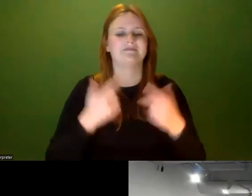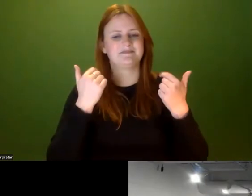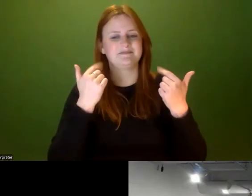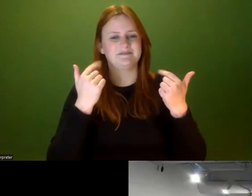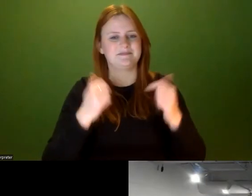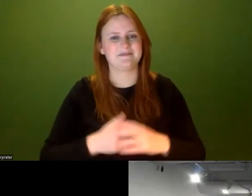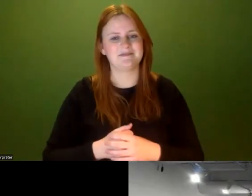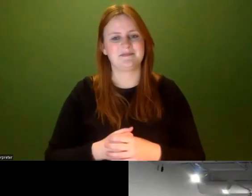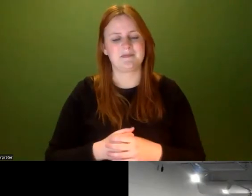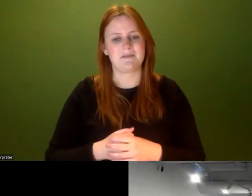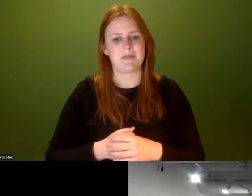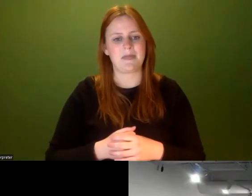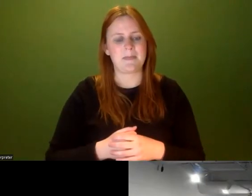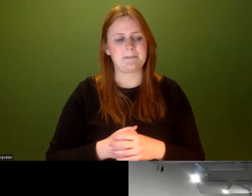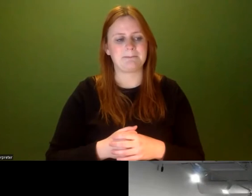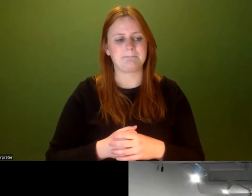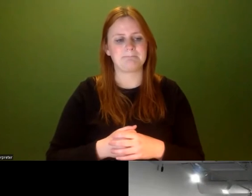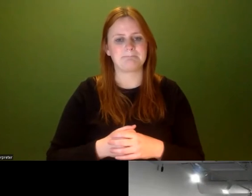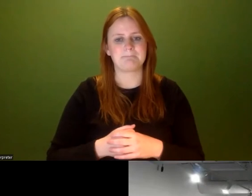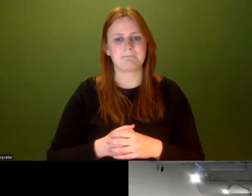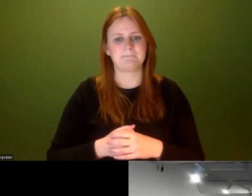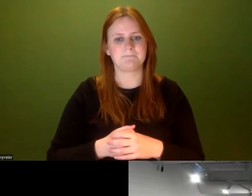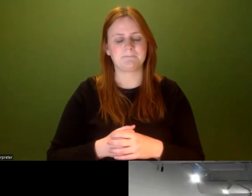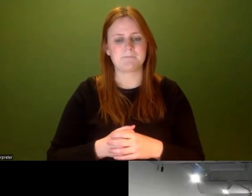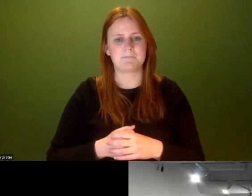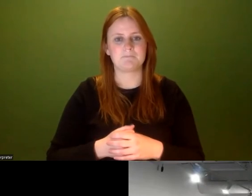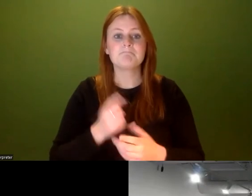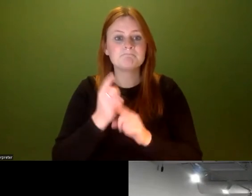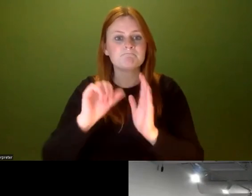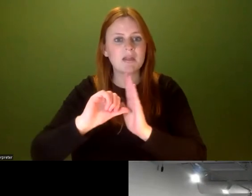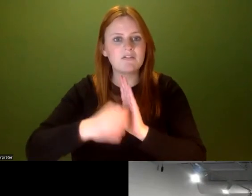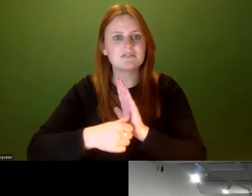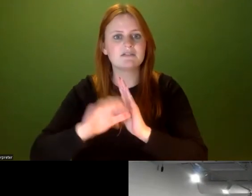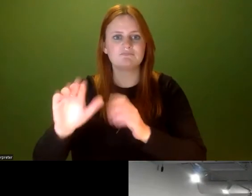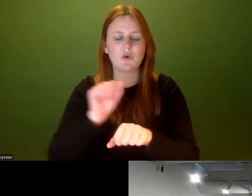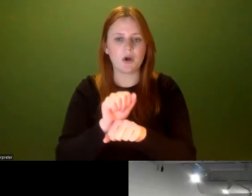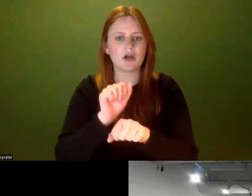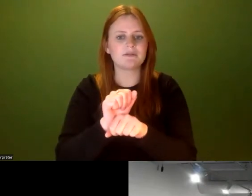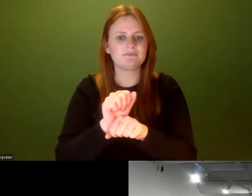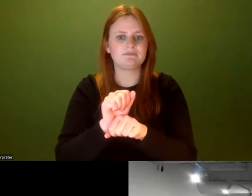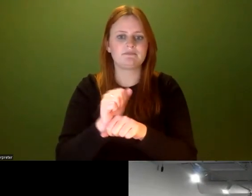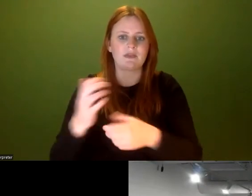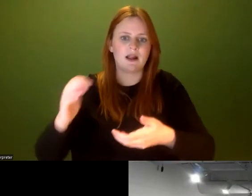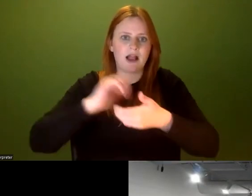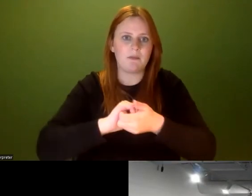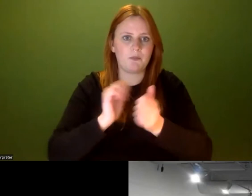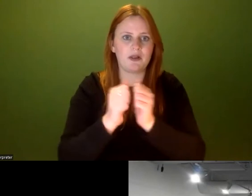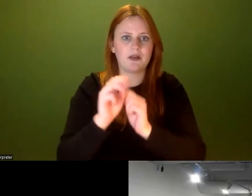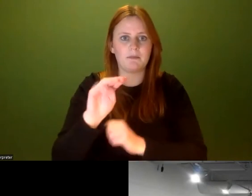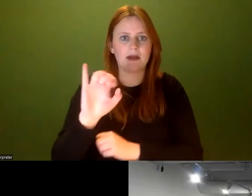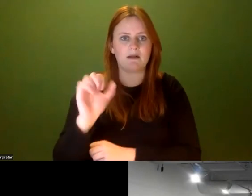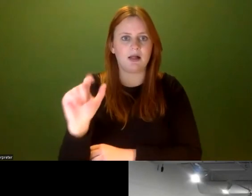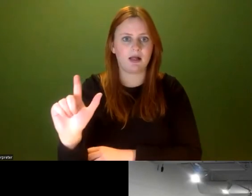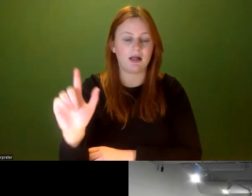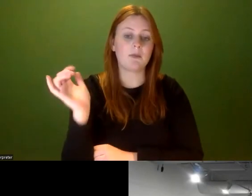It really, yes. And actually, you're emphasizing that your work too has been collaborative with Michael, but